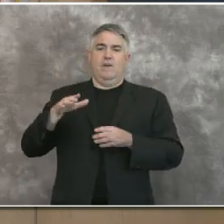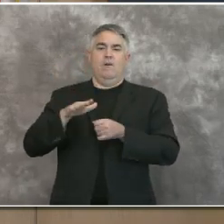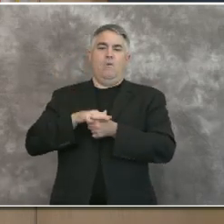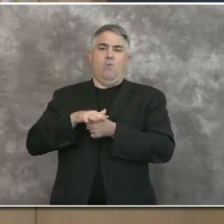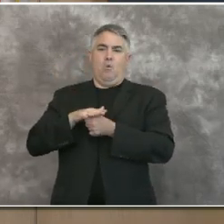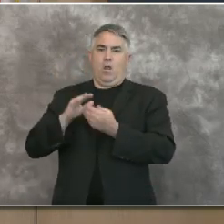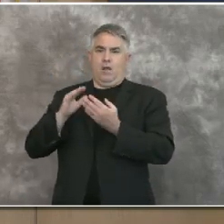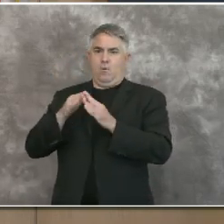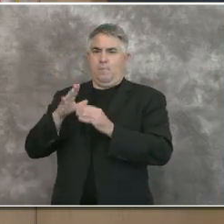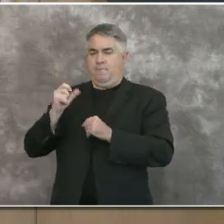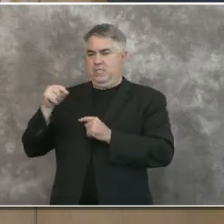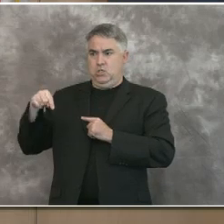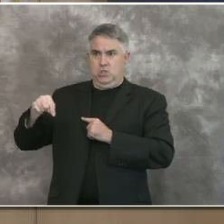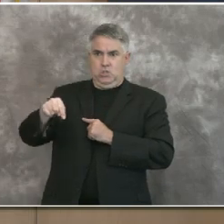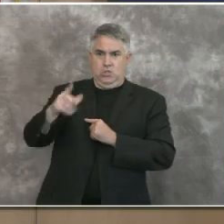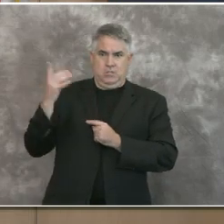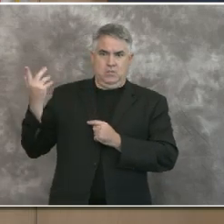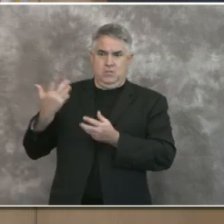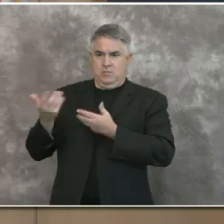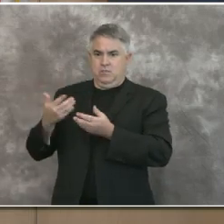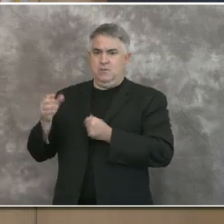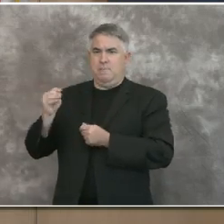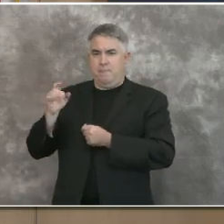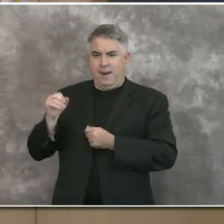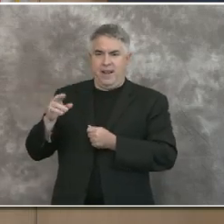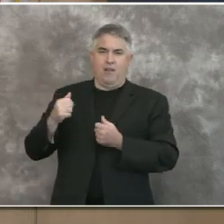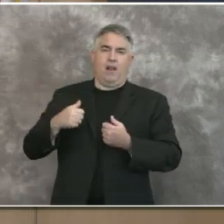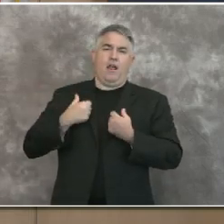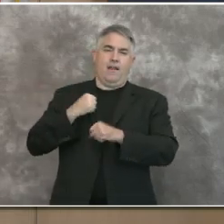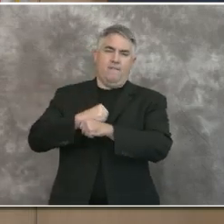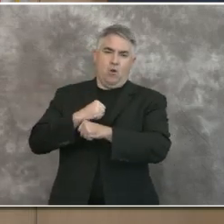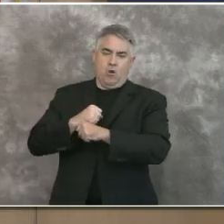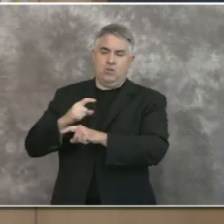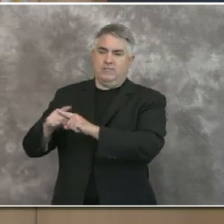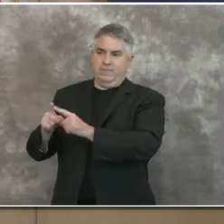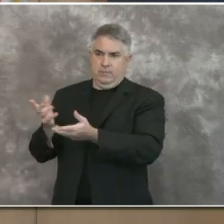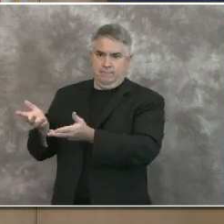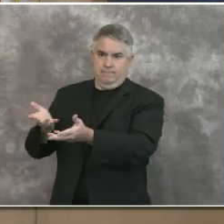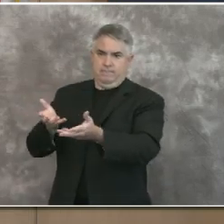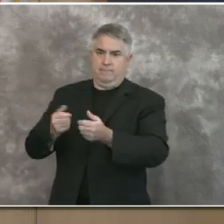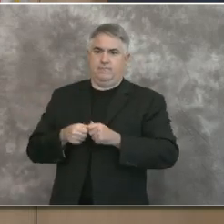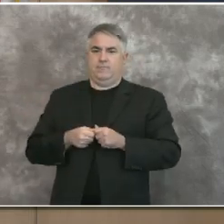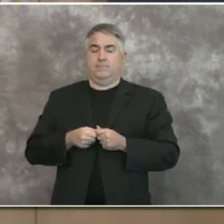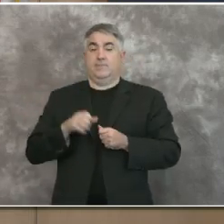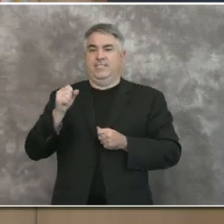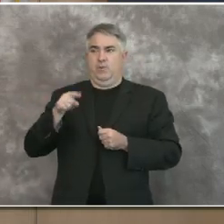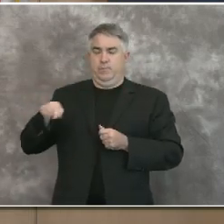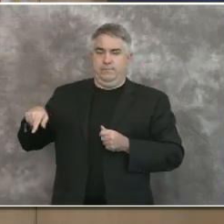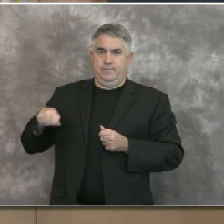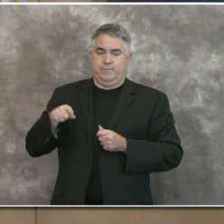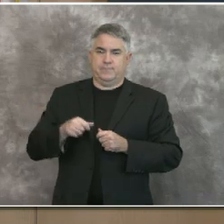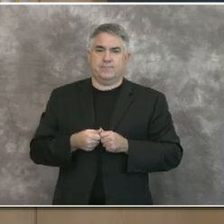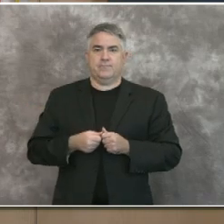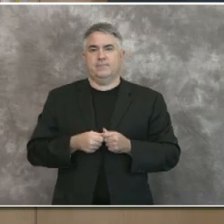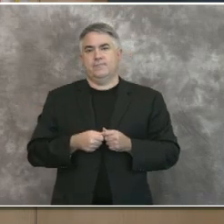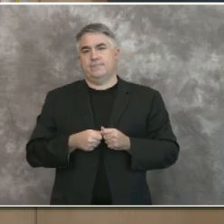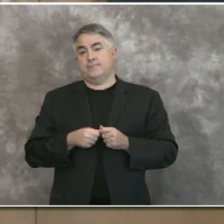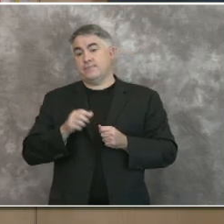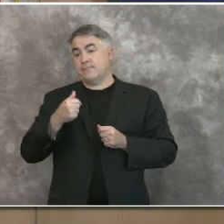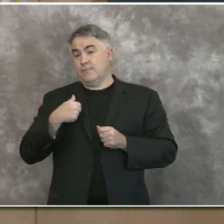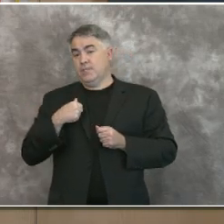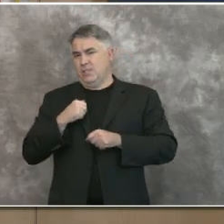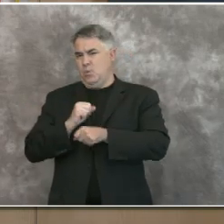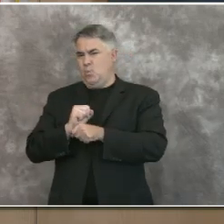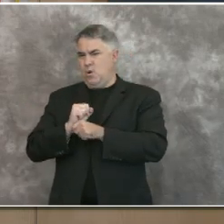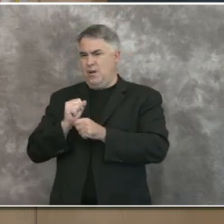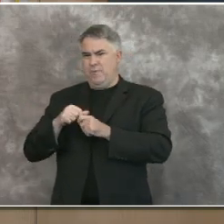and lifeguards who represent all of the jurisdictions who have beaches in San Diego County. And we are working with them